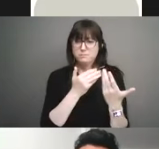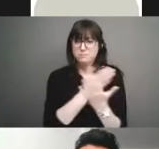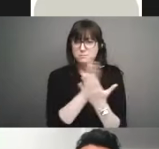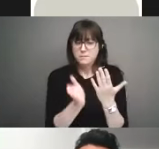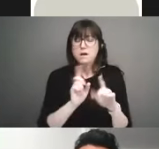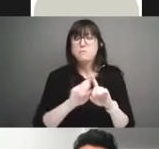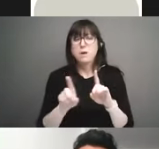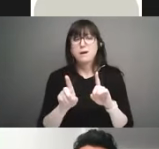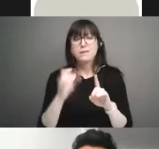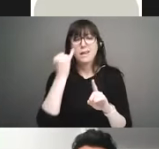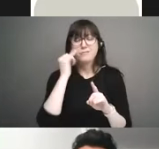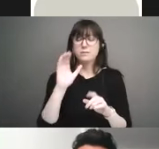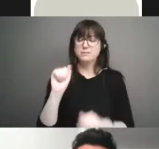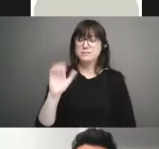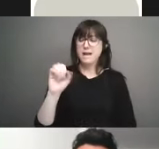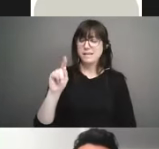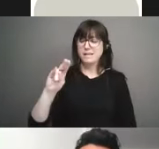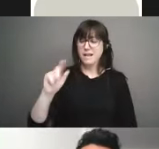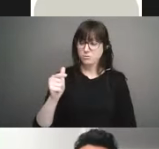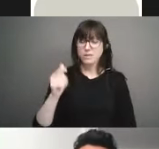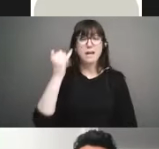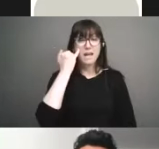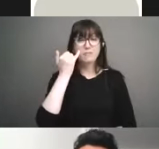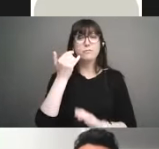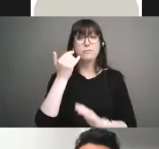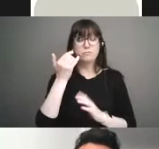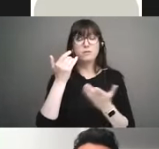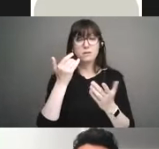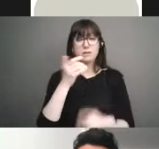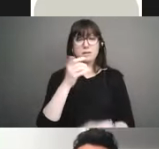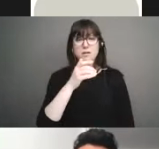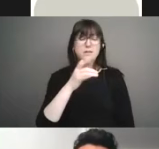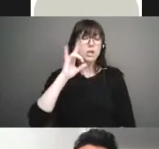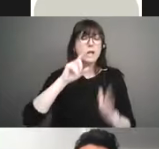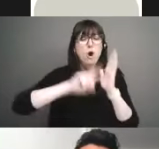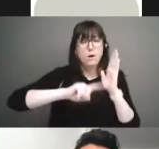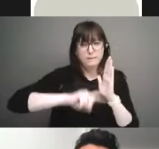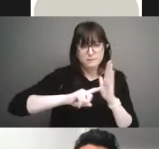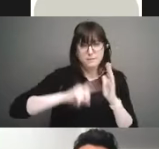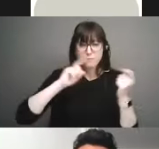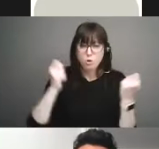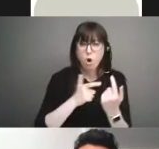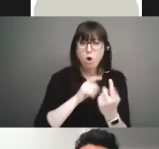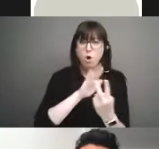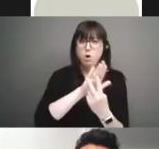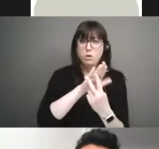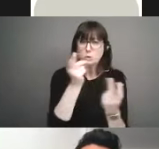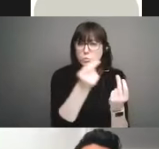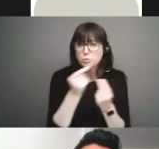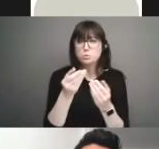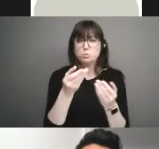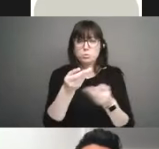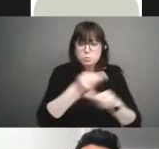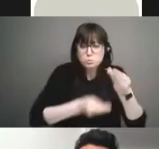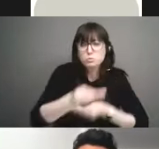briefly, in accounting, when an attorney is ordered to account, it's almost like an audit of all of the attorney's transactions and steps that